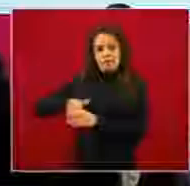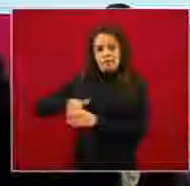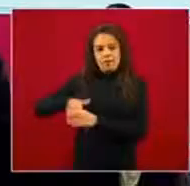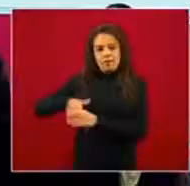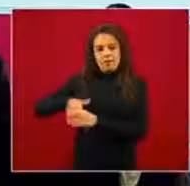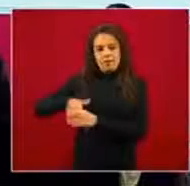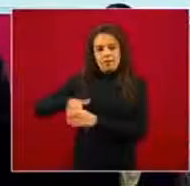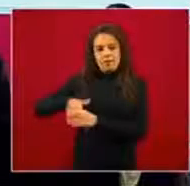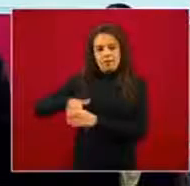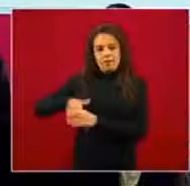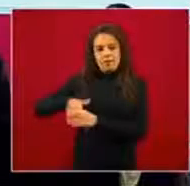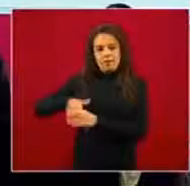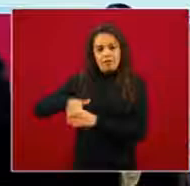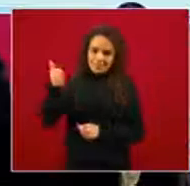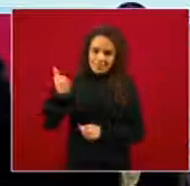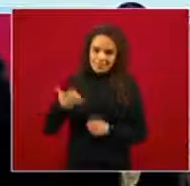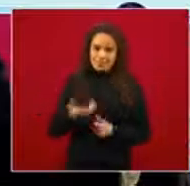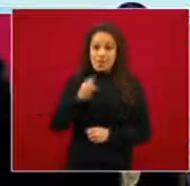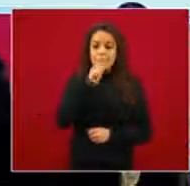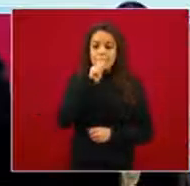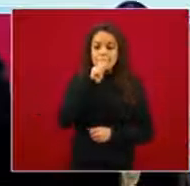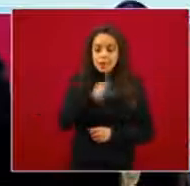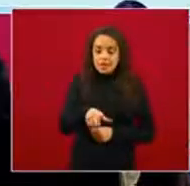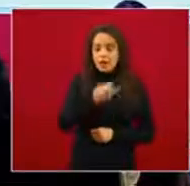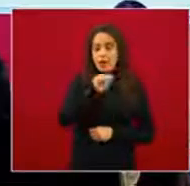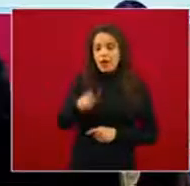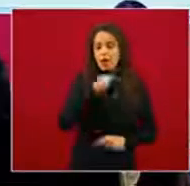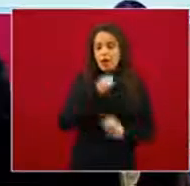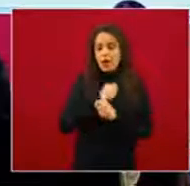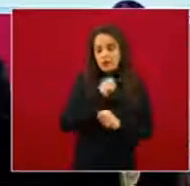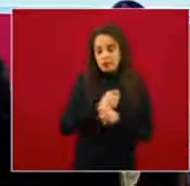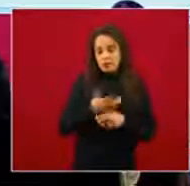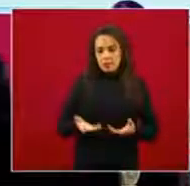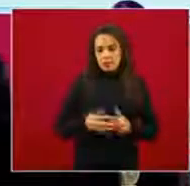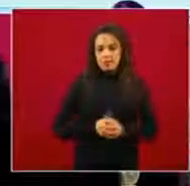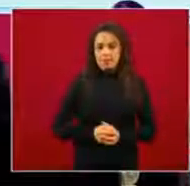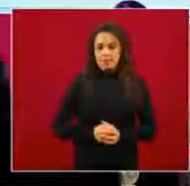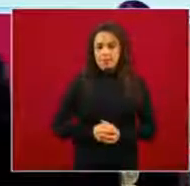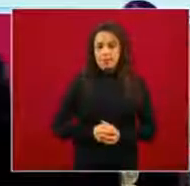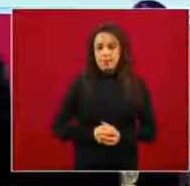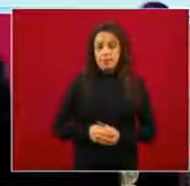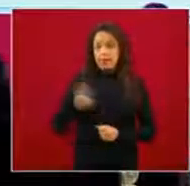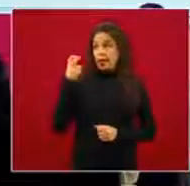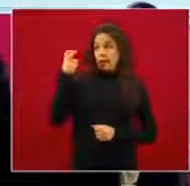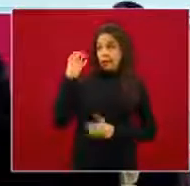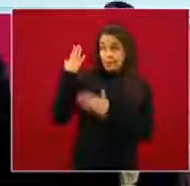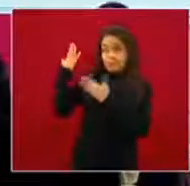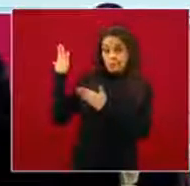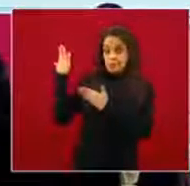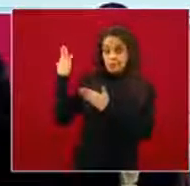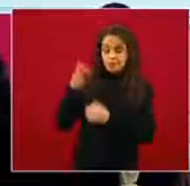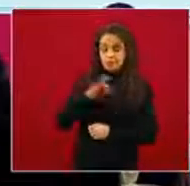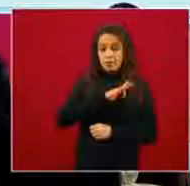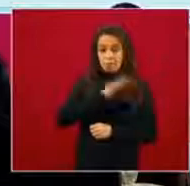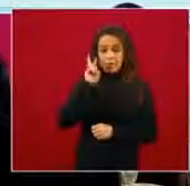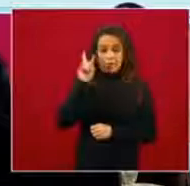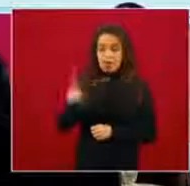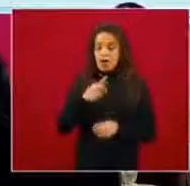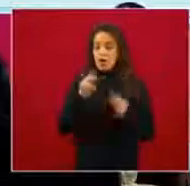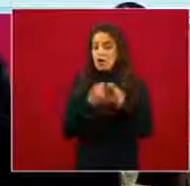will happen in the transport. Personal protection equipment. As